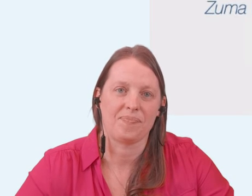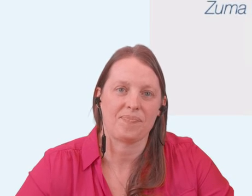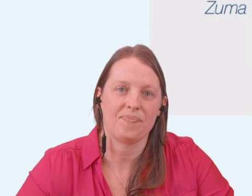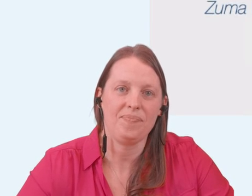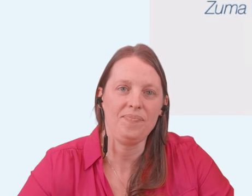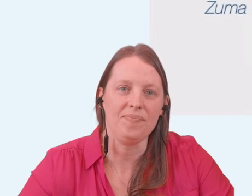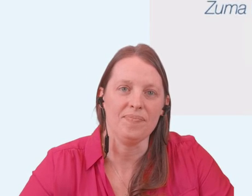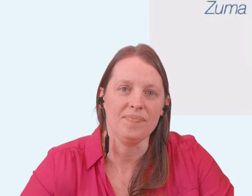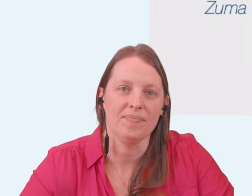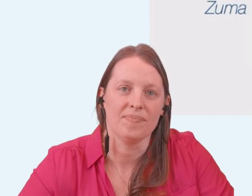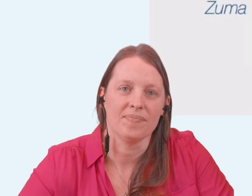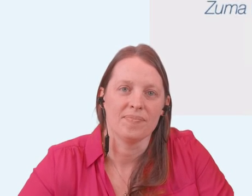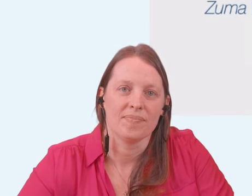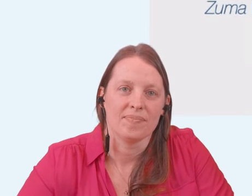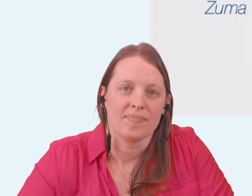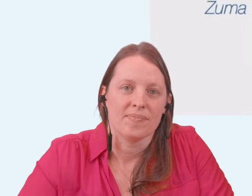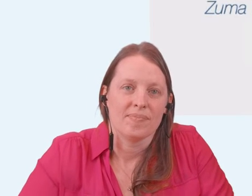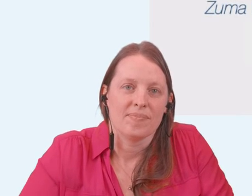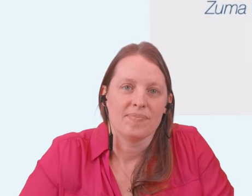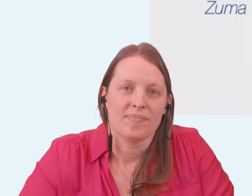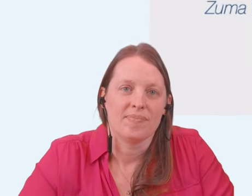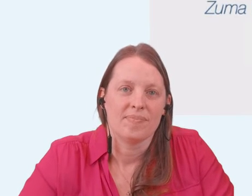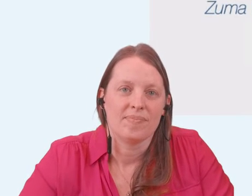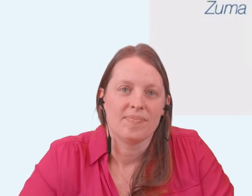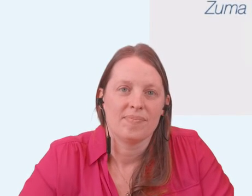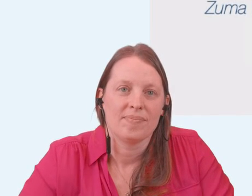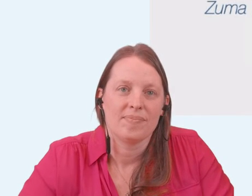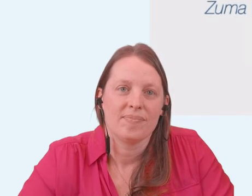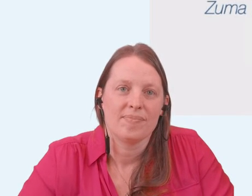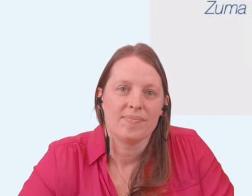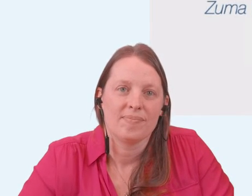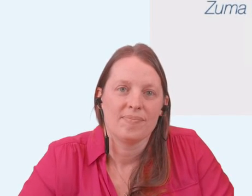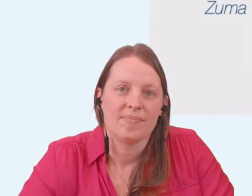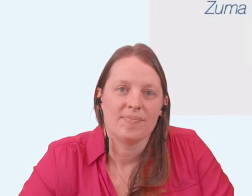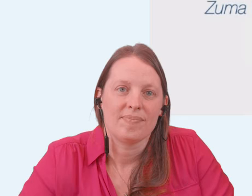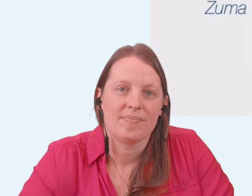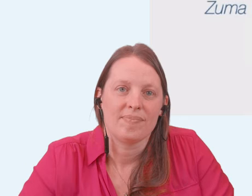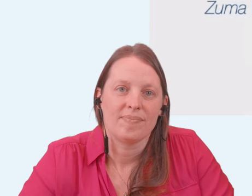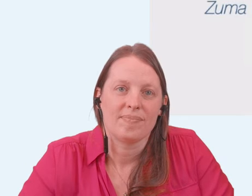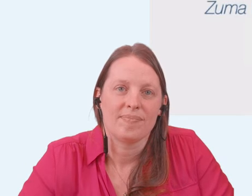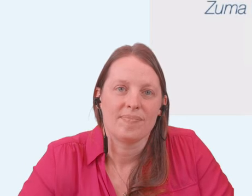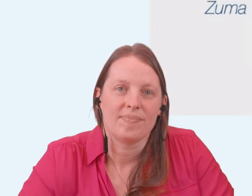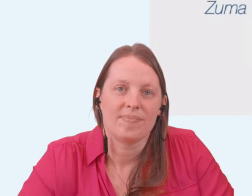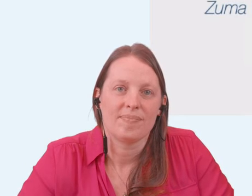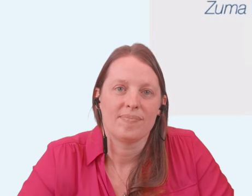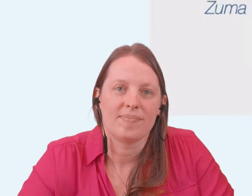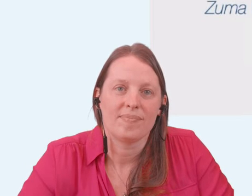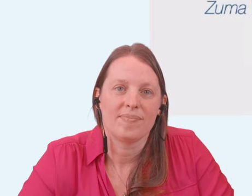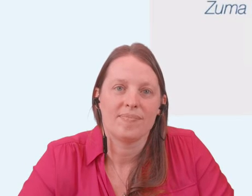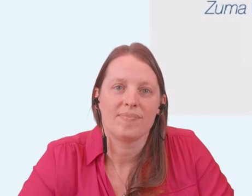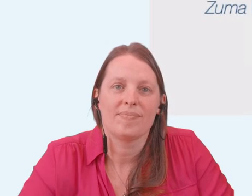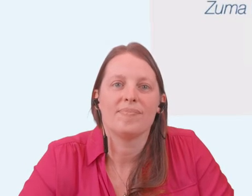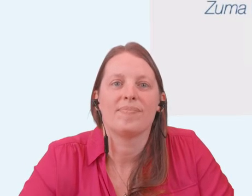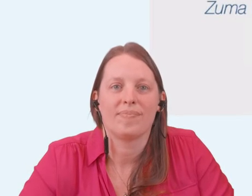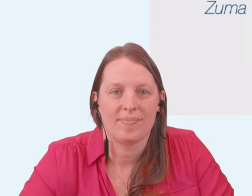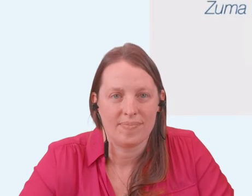position, you gotta have an inversion of the nystagmus. Now it's beating to the right,